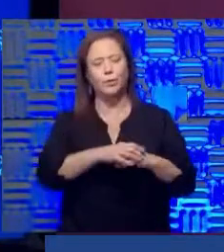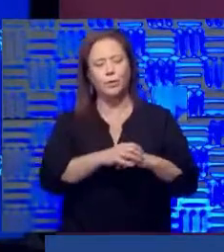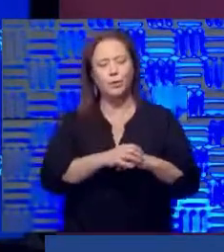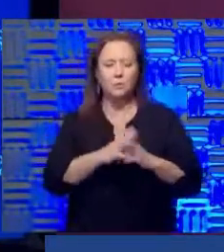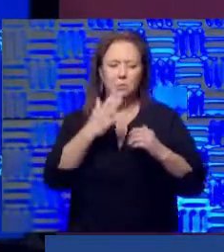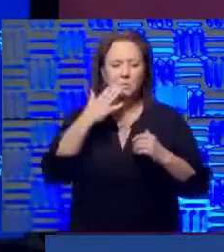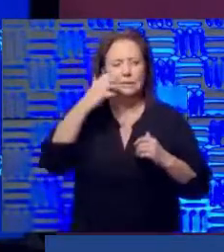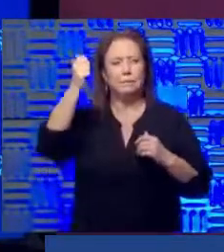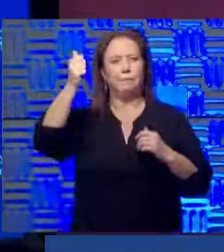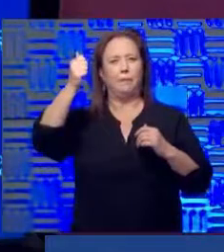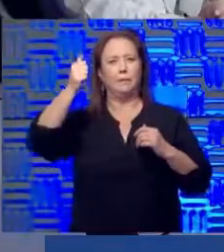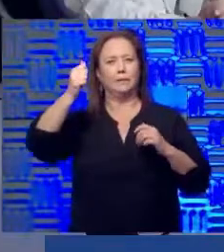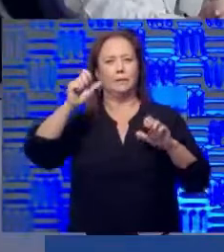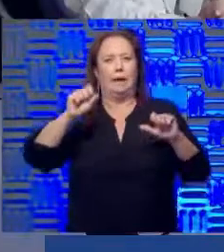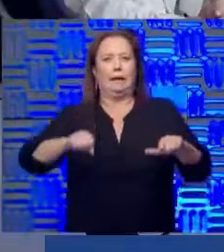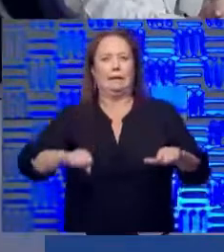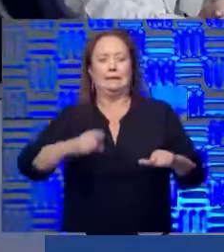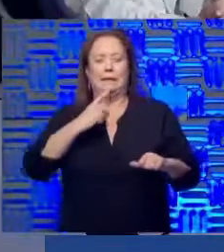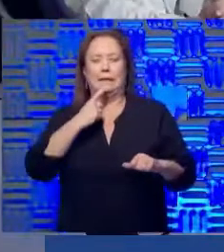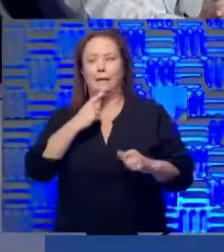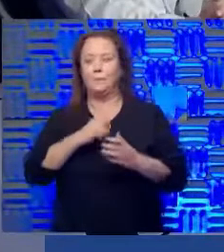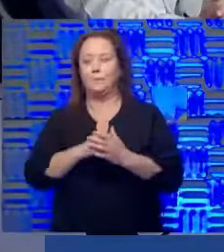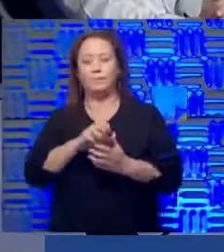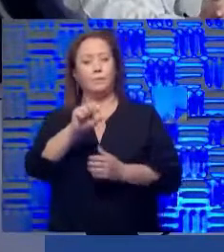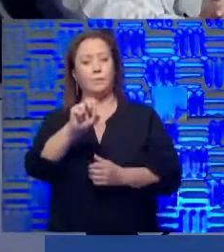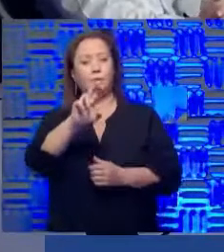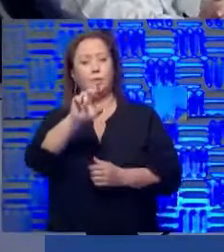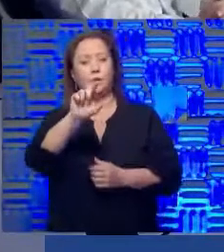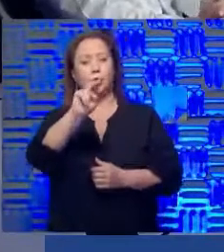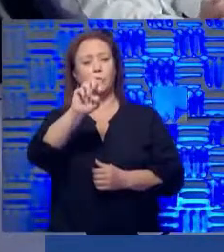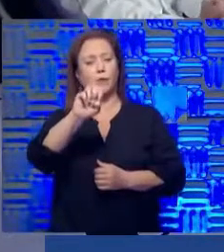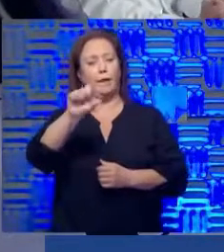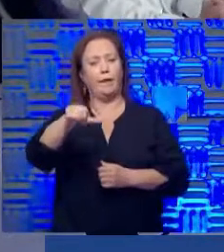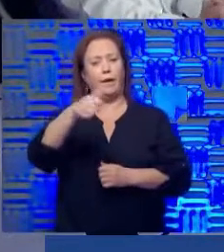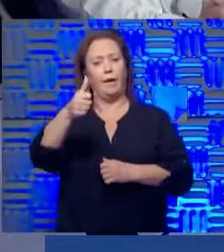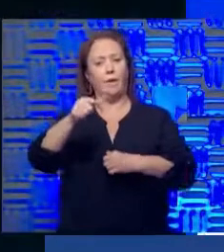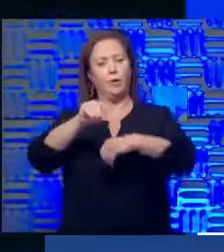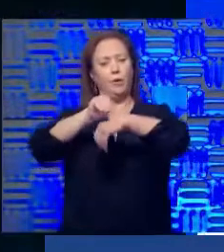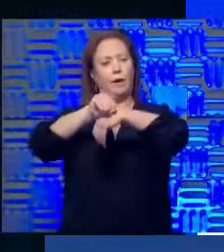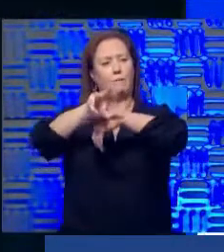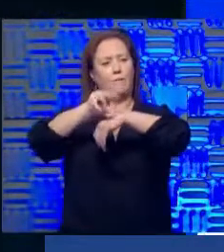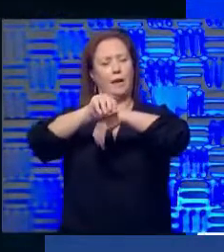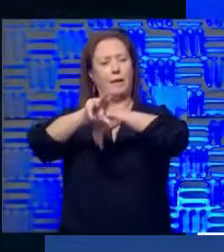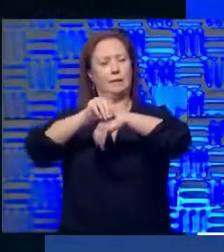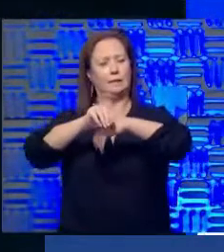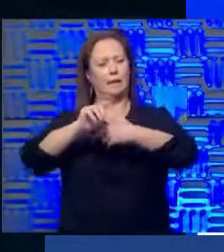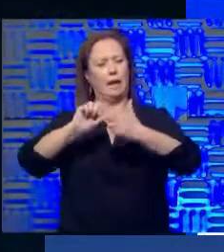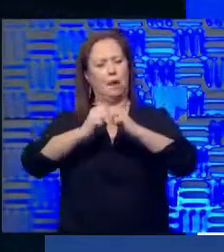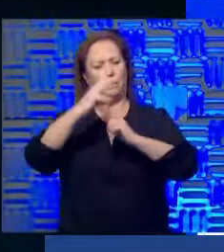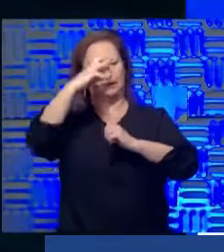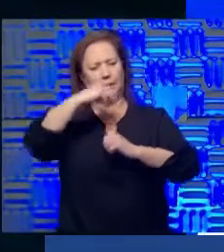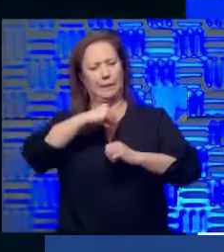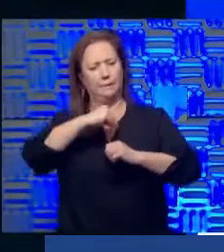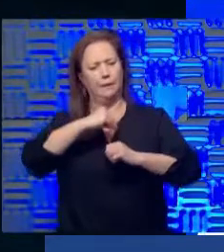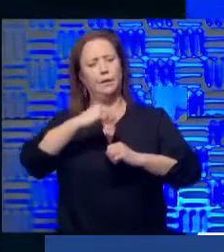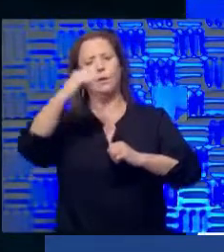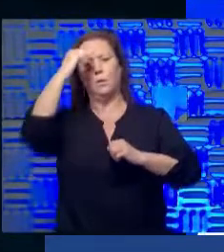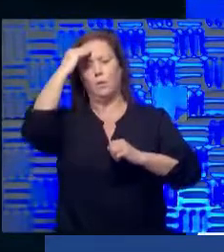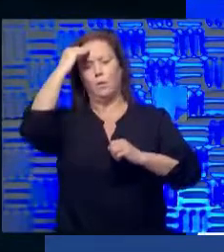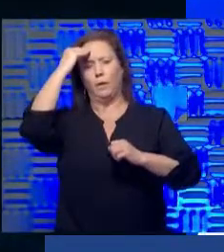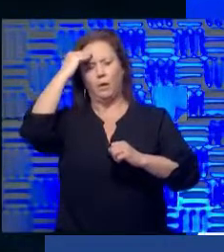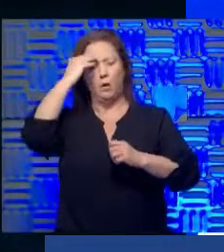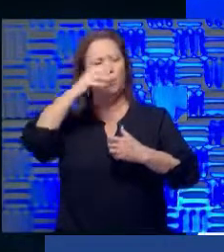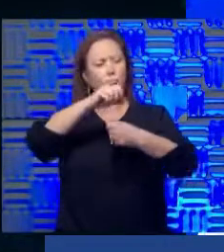of the best that I can throw out there. So Suzanne, other advice for us to do a better job of sleeping, because man, we know not only